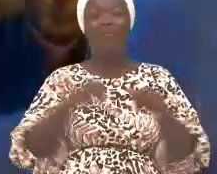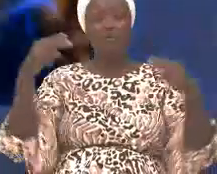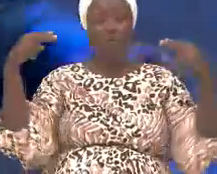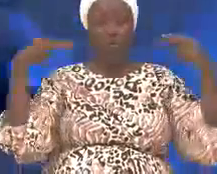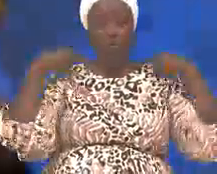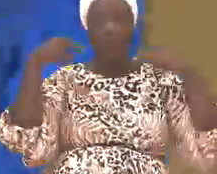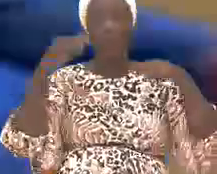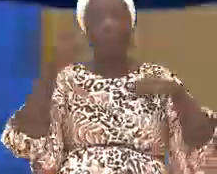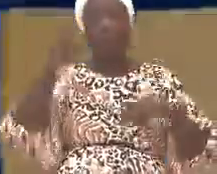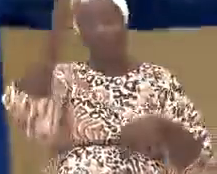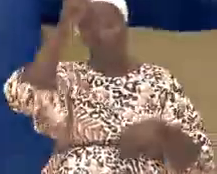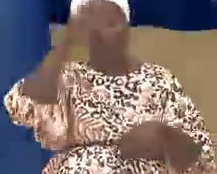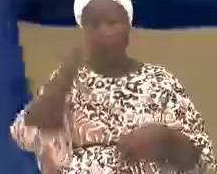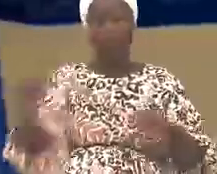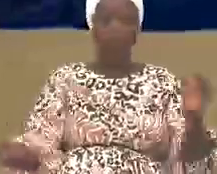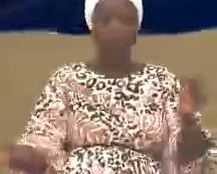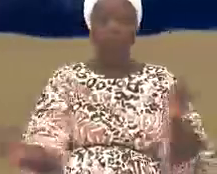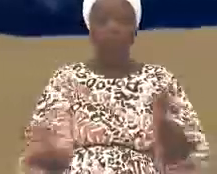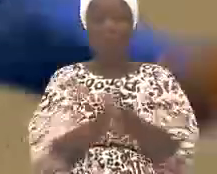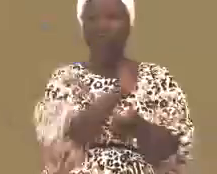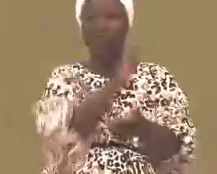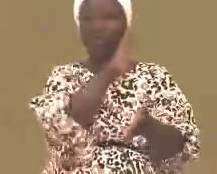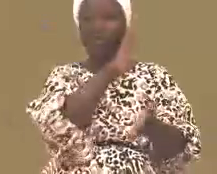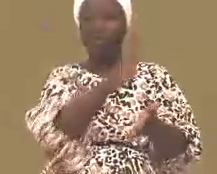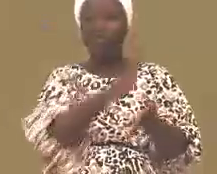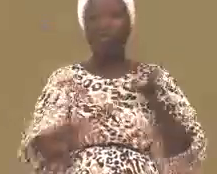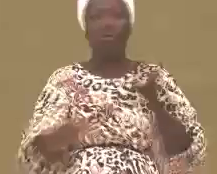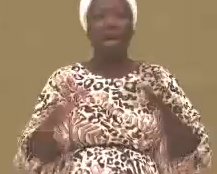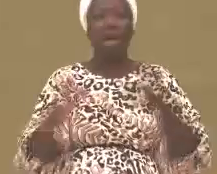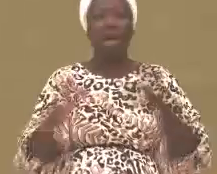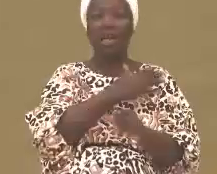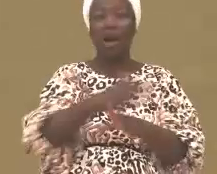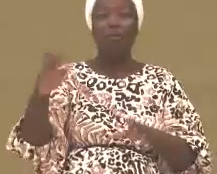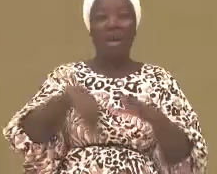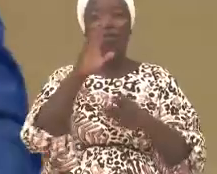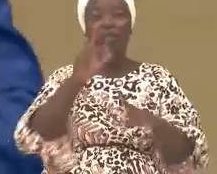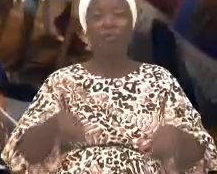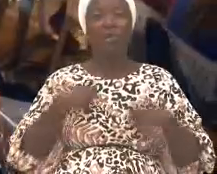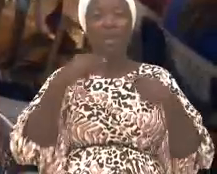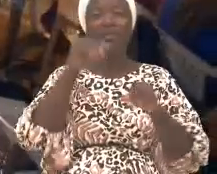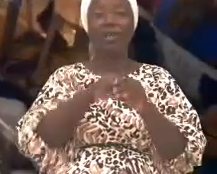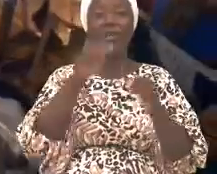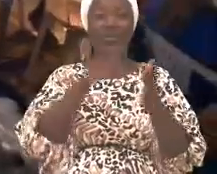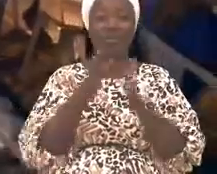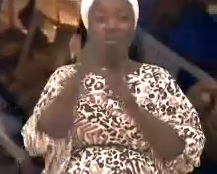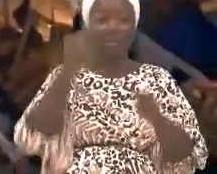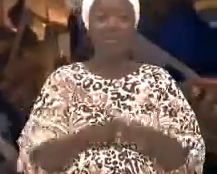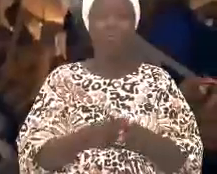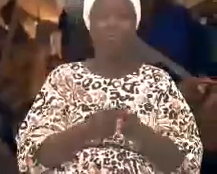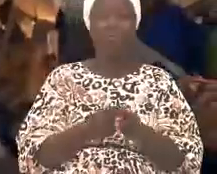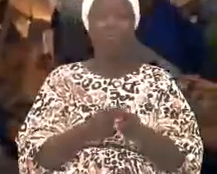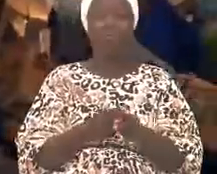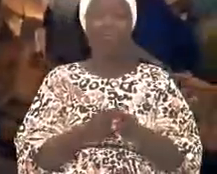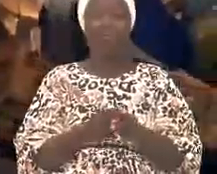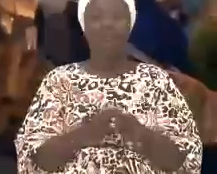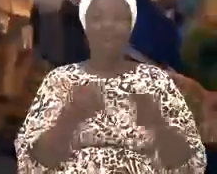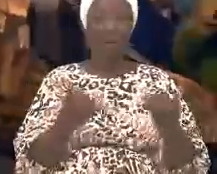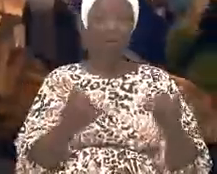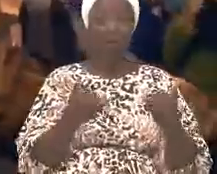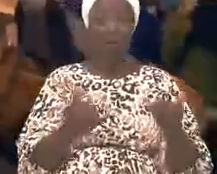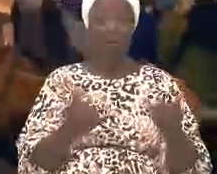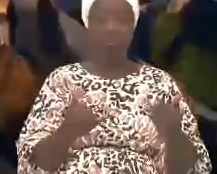devil will be shattered and taken away out of your life in Jesus' name. Now,